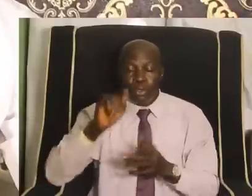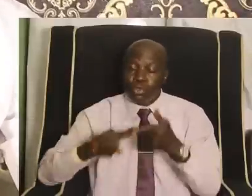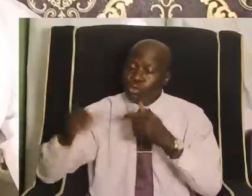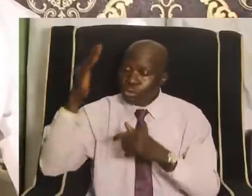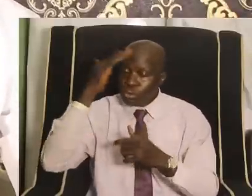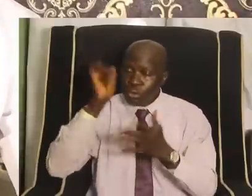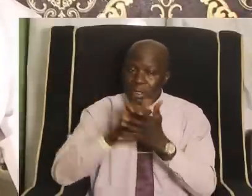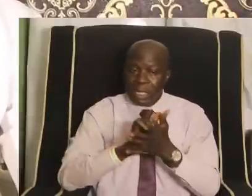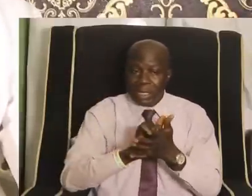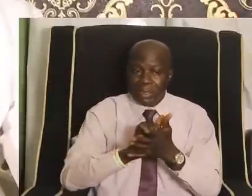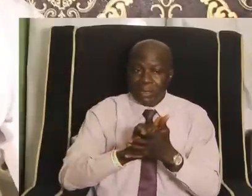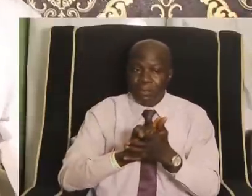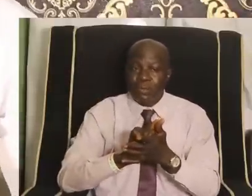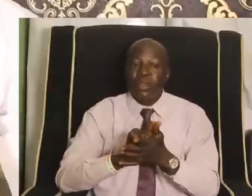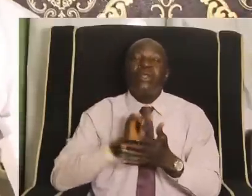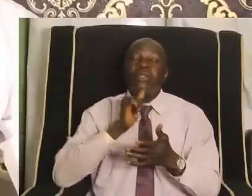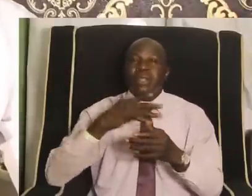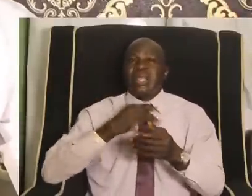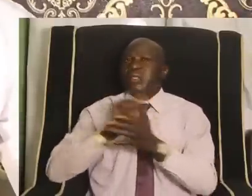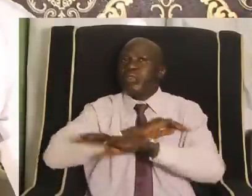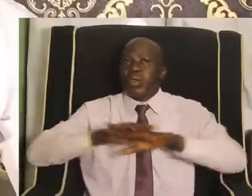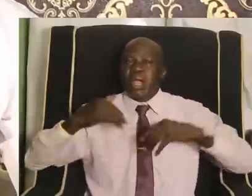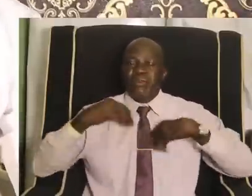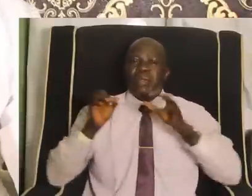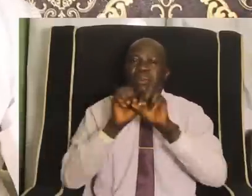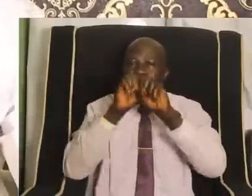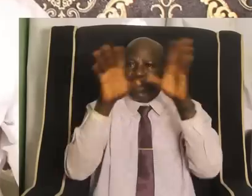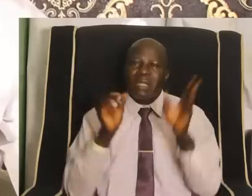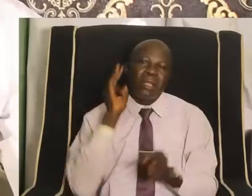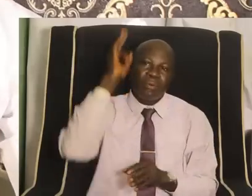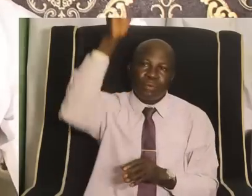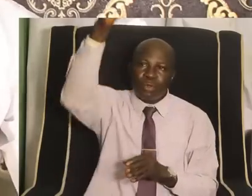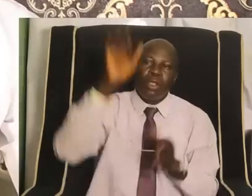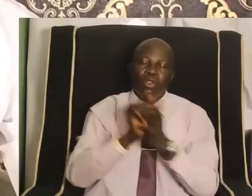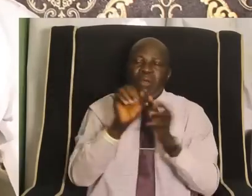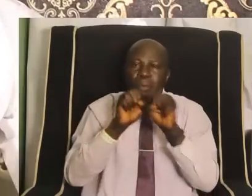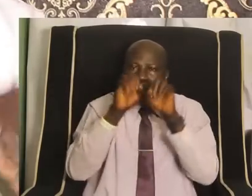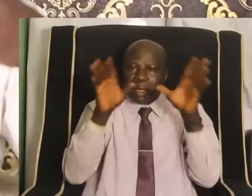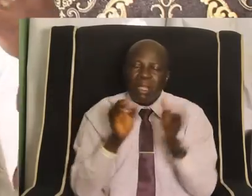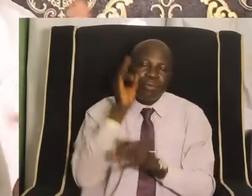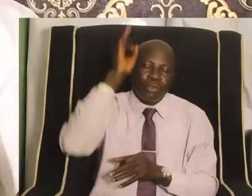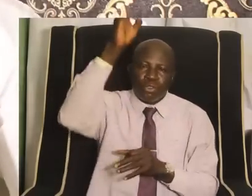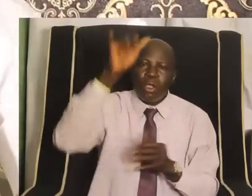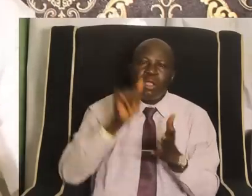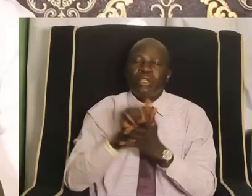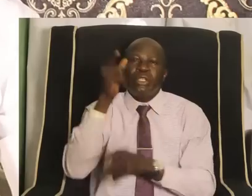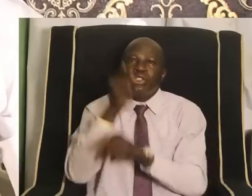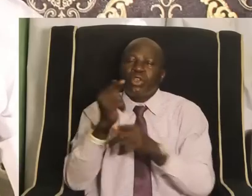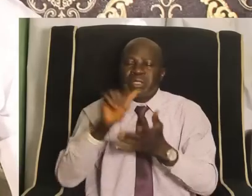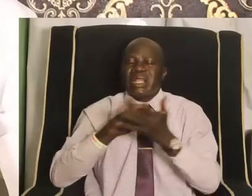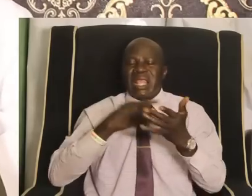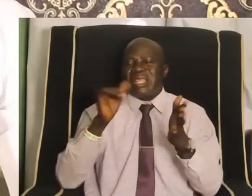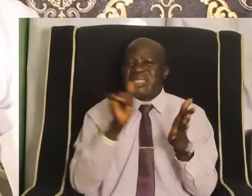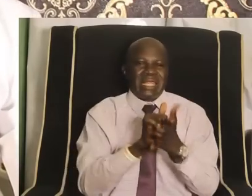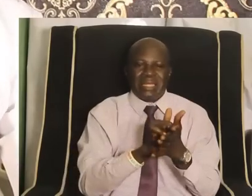For you to know that, it's not that you don't have a brighter future. You have a brighter future. It's just like